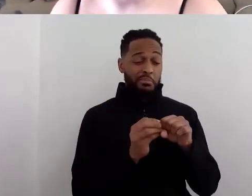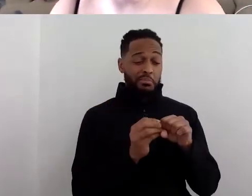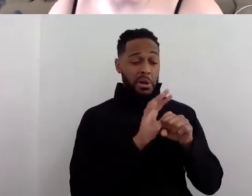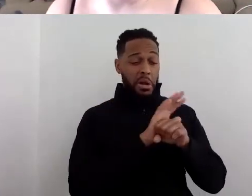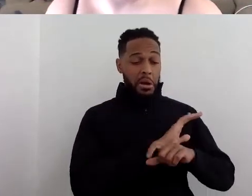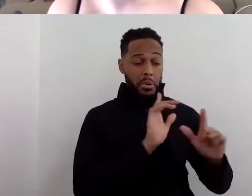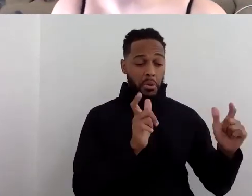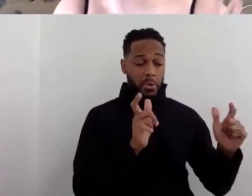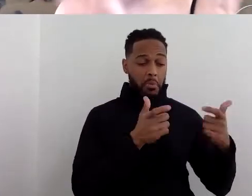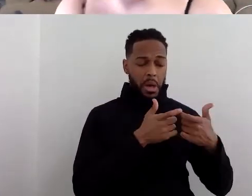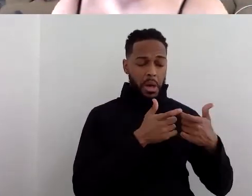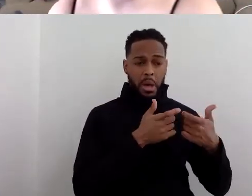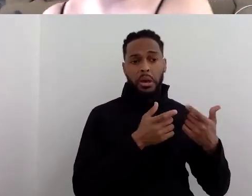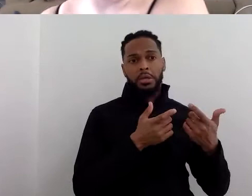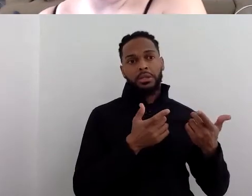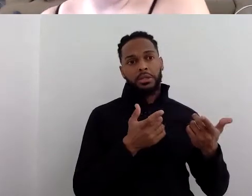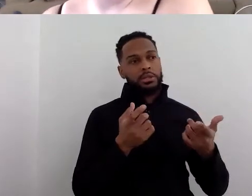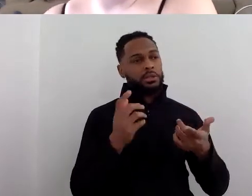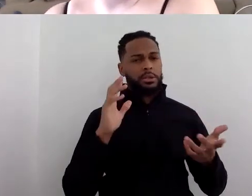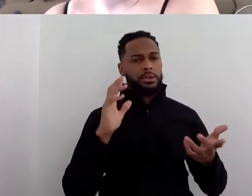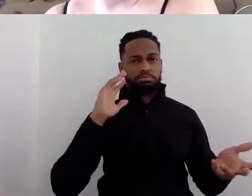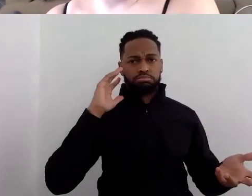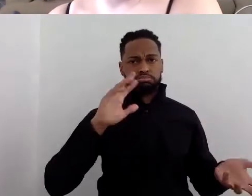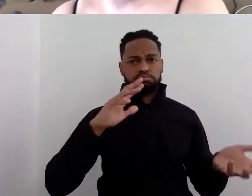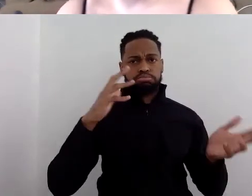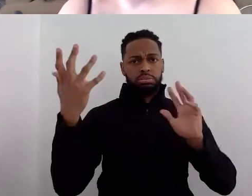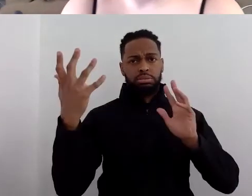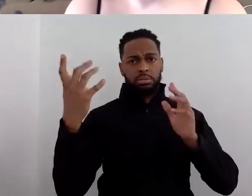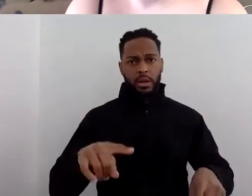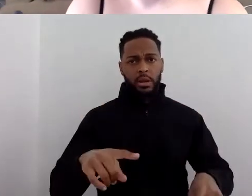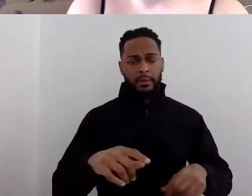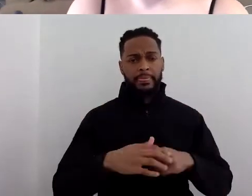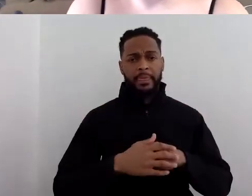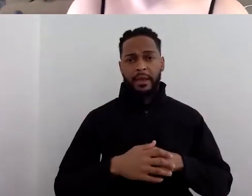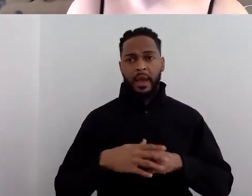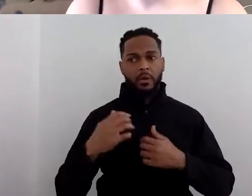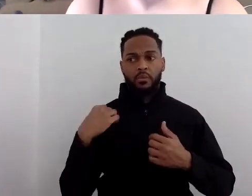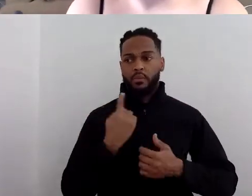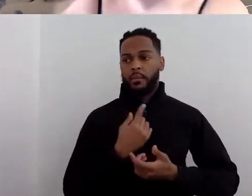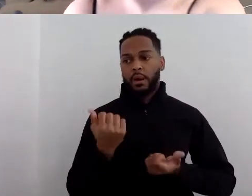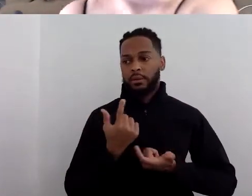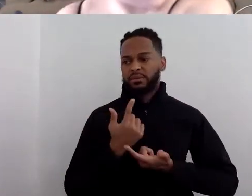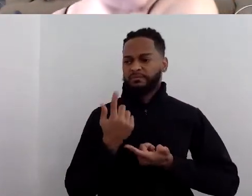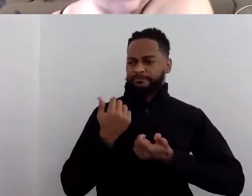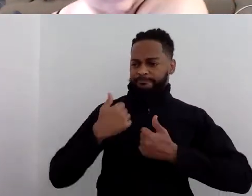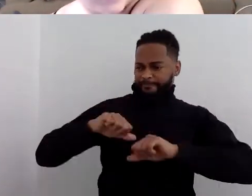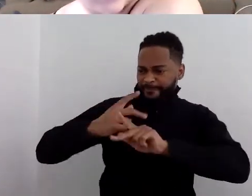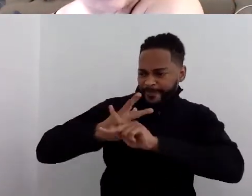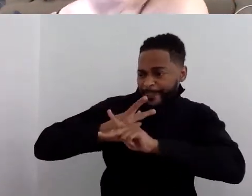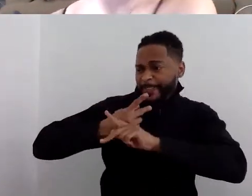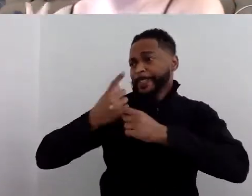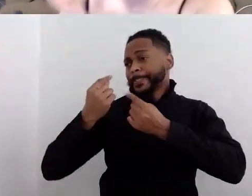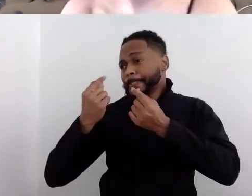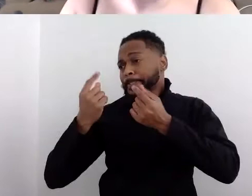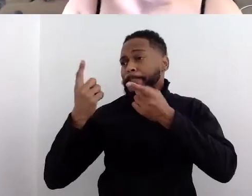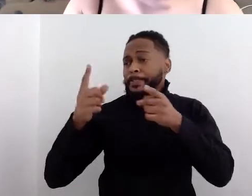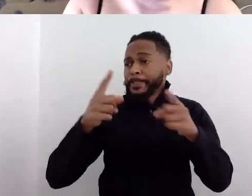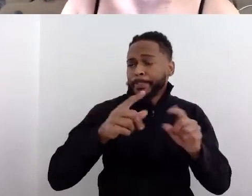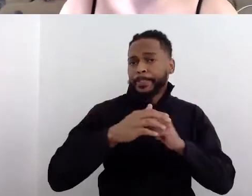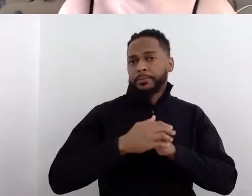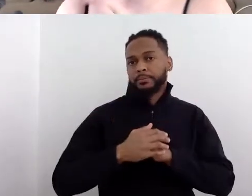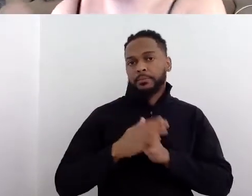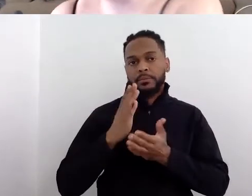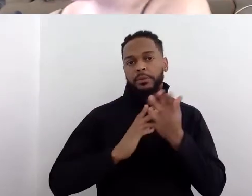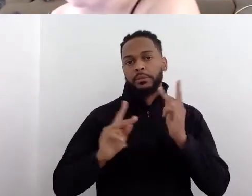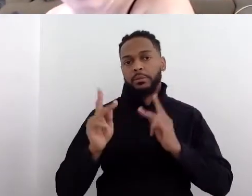works. There's a whole other side of people who were maybe not able to have access to go in